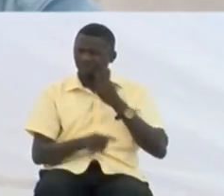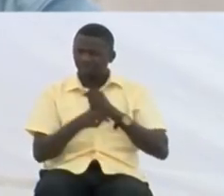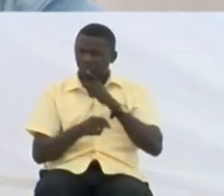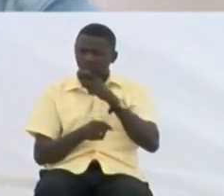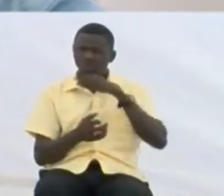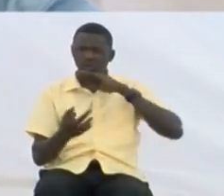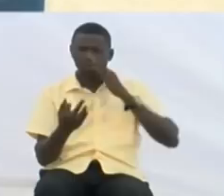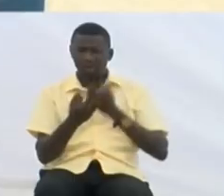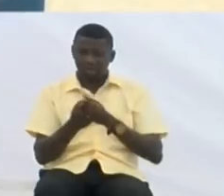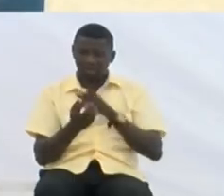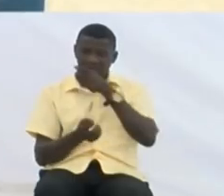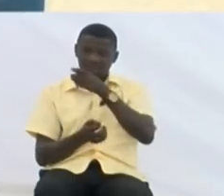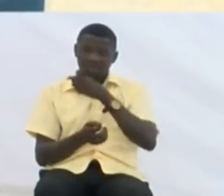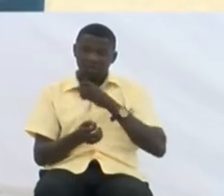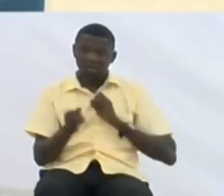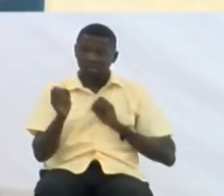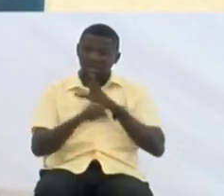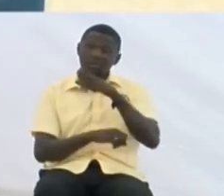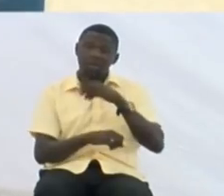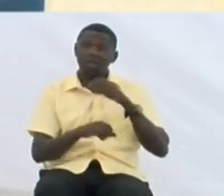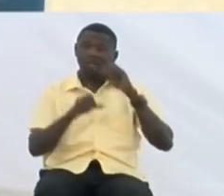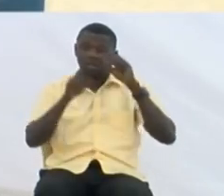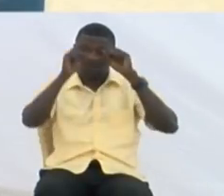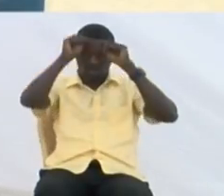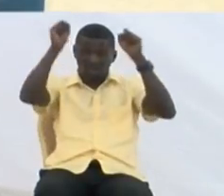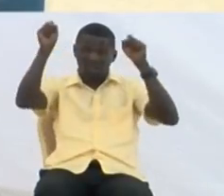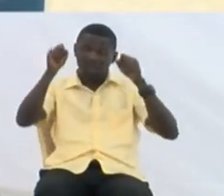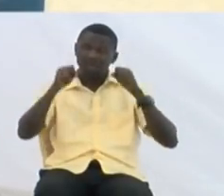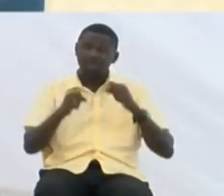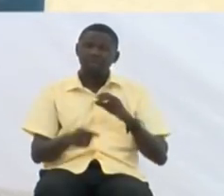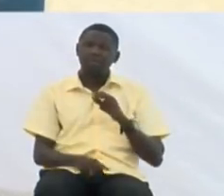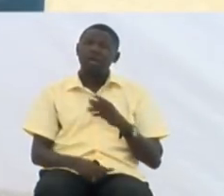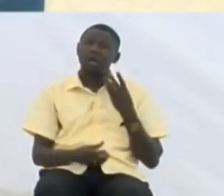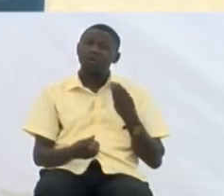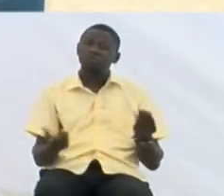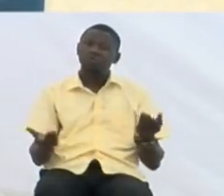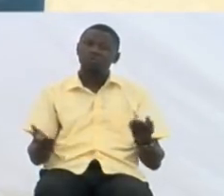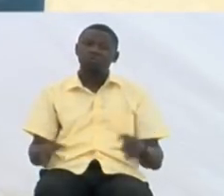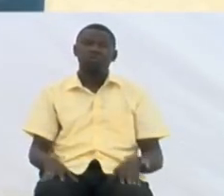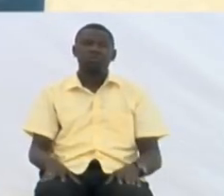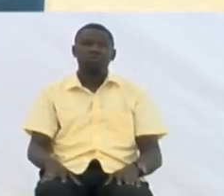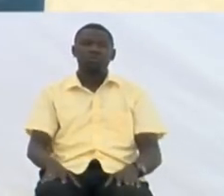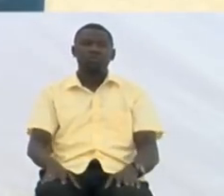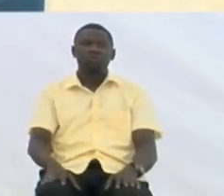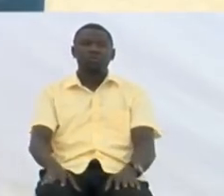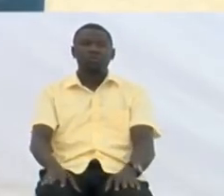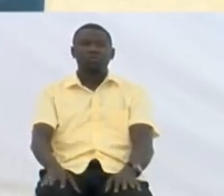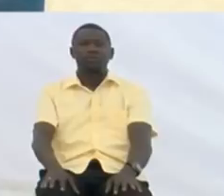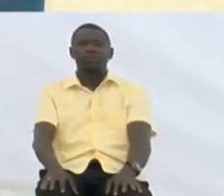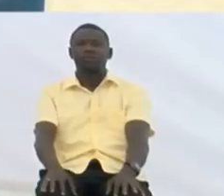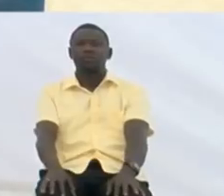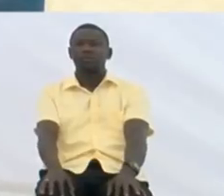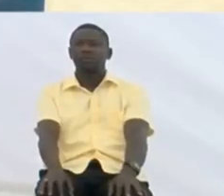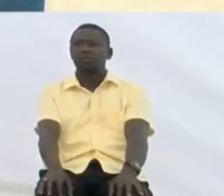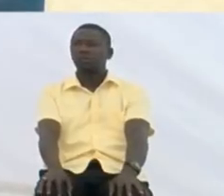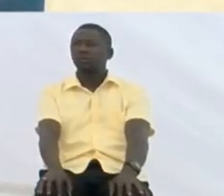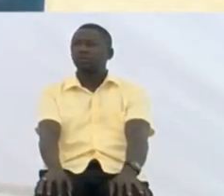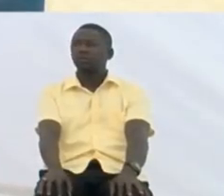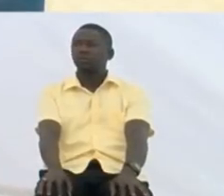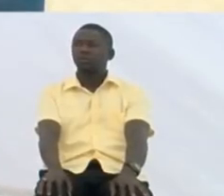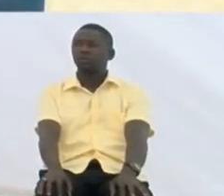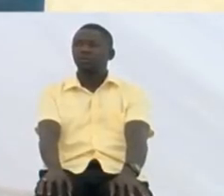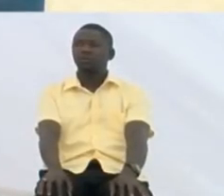government? Hana manke nyinte ko yo silo be tanan kana fo Jambur jang femme muta silo kam femme